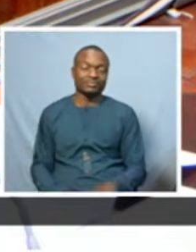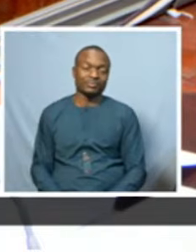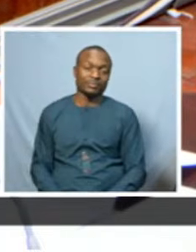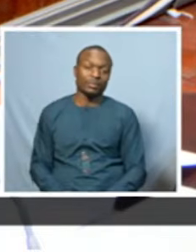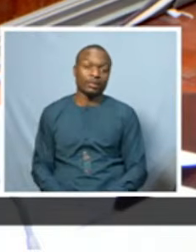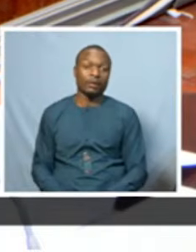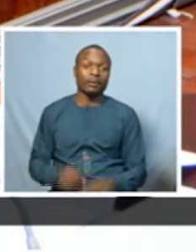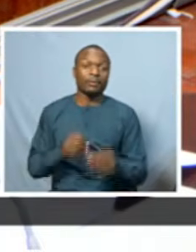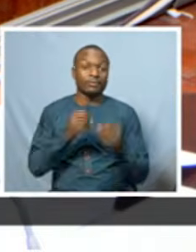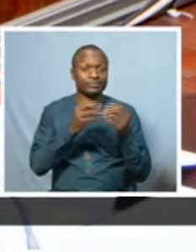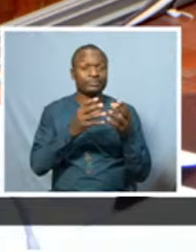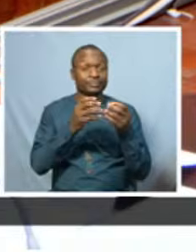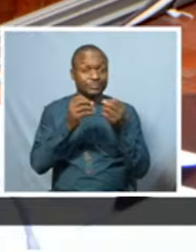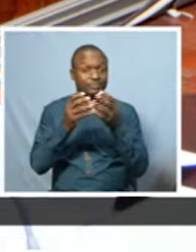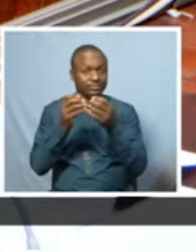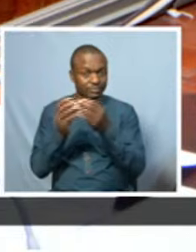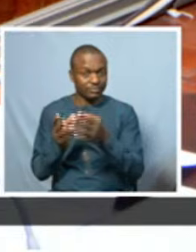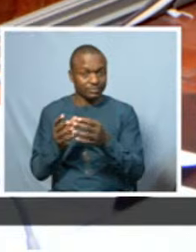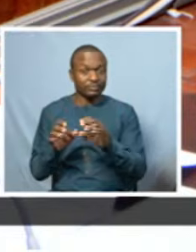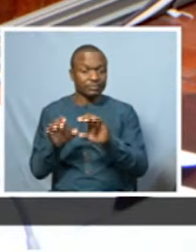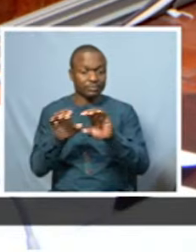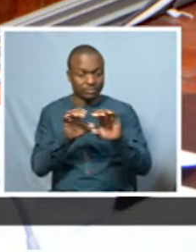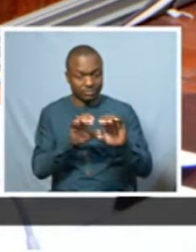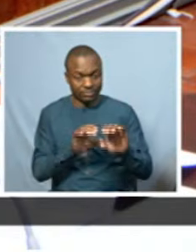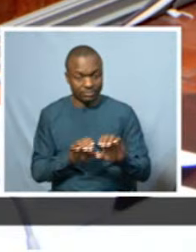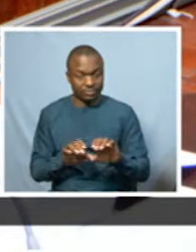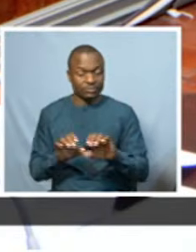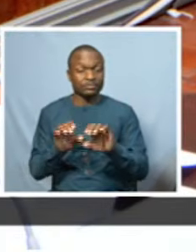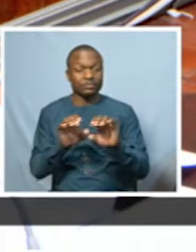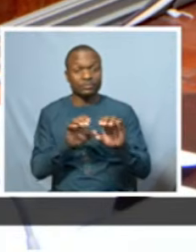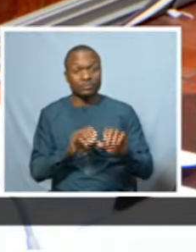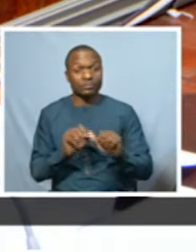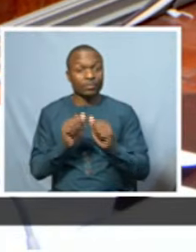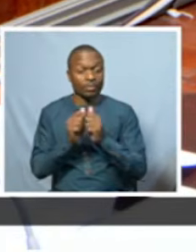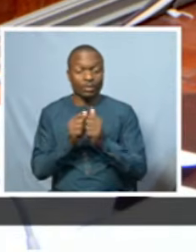And the majority of them are to do with water.